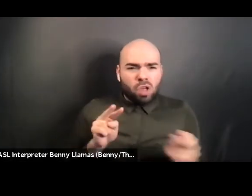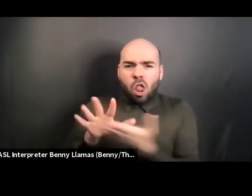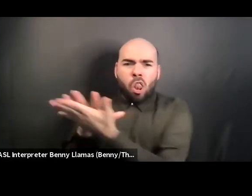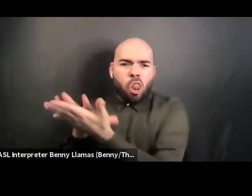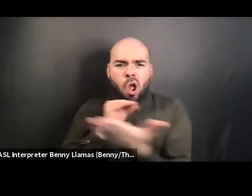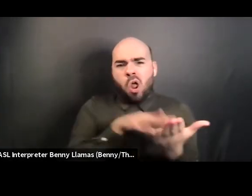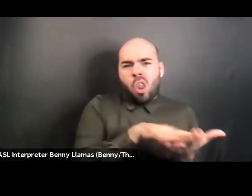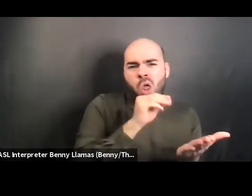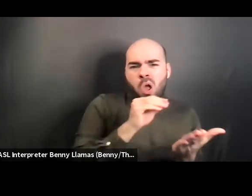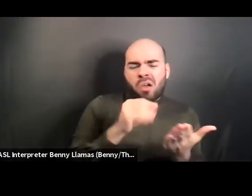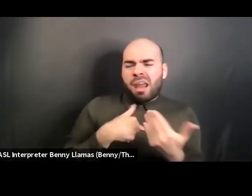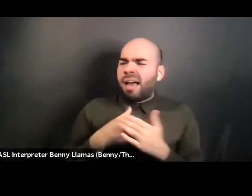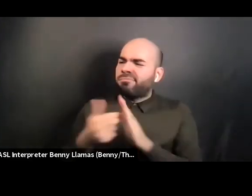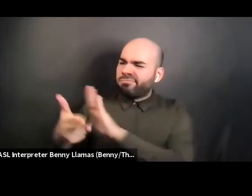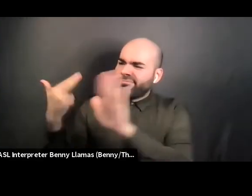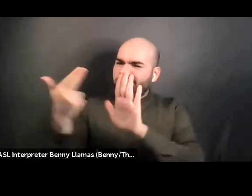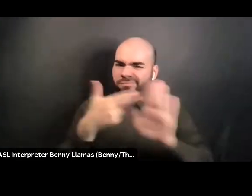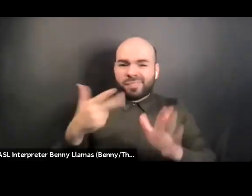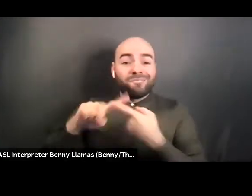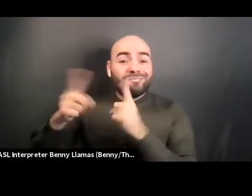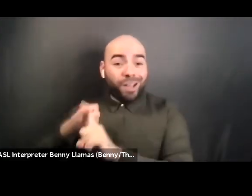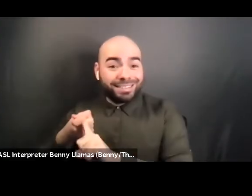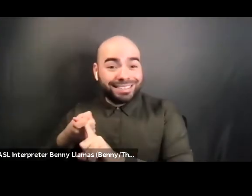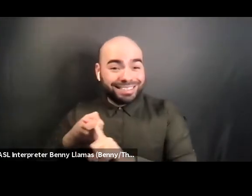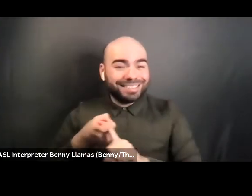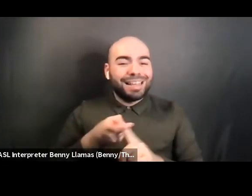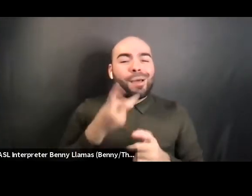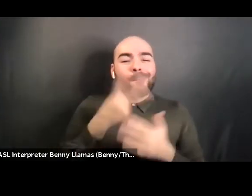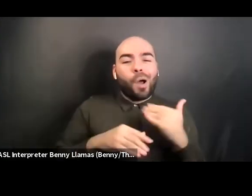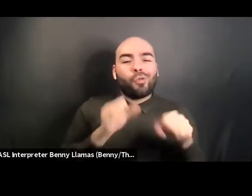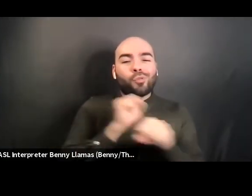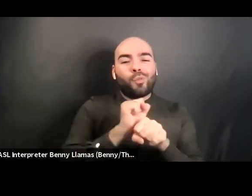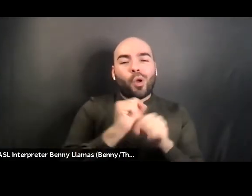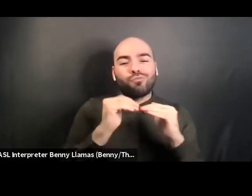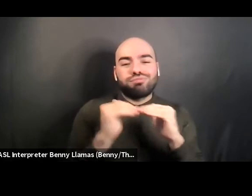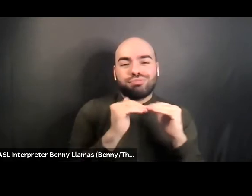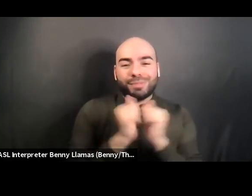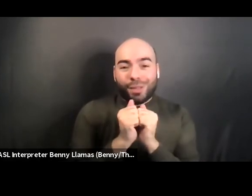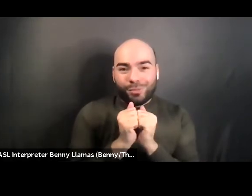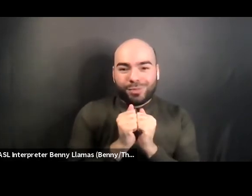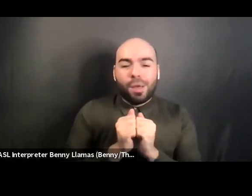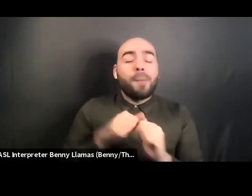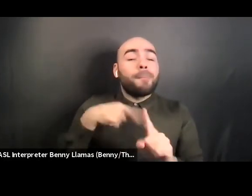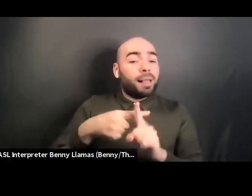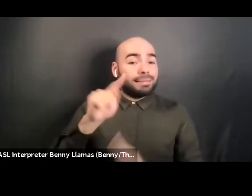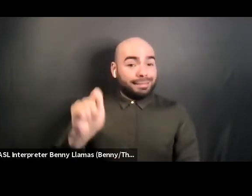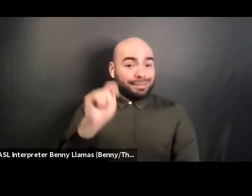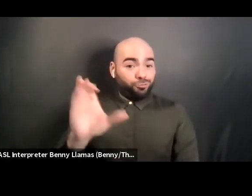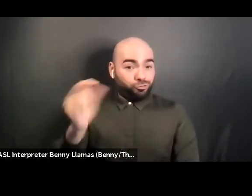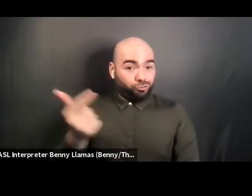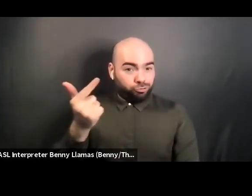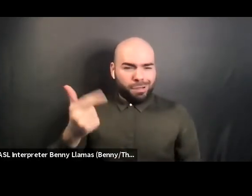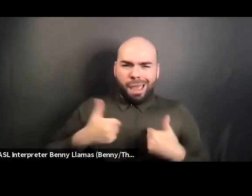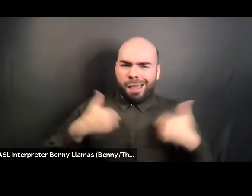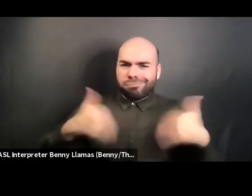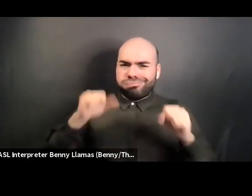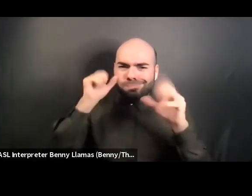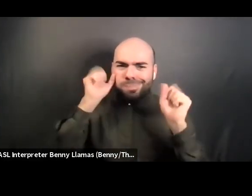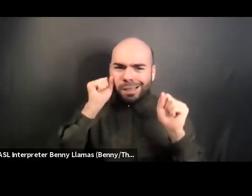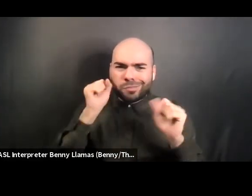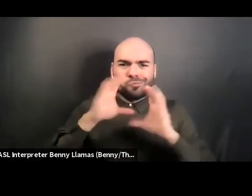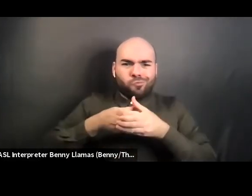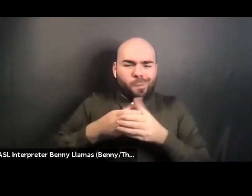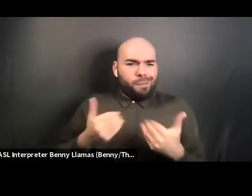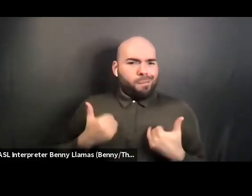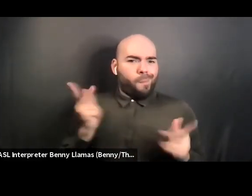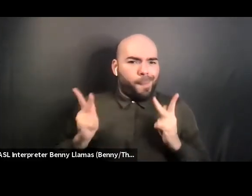colleagues and dear friends. With that, I'll add that TCG actually has an amazing group of young folks on our staff,